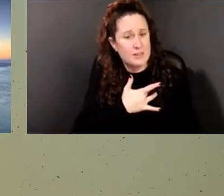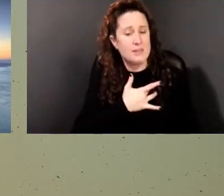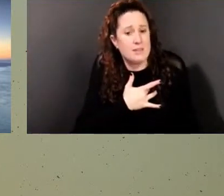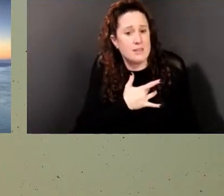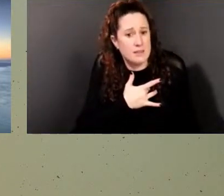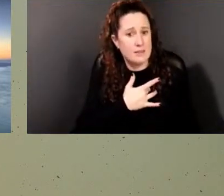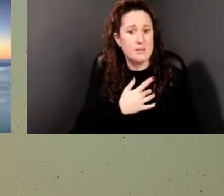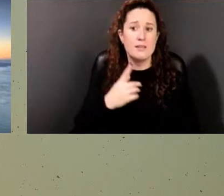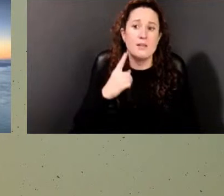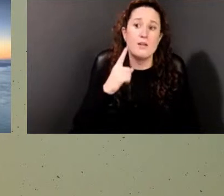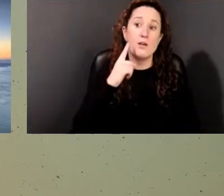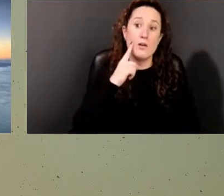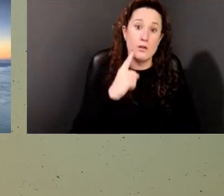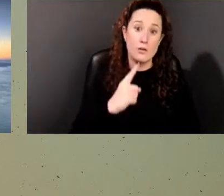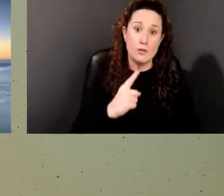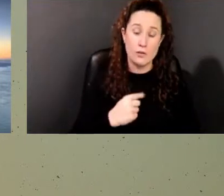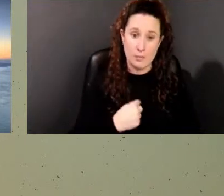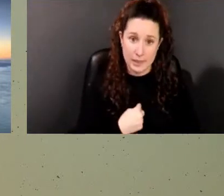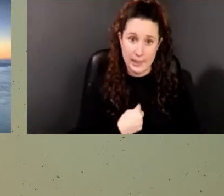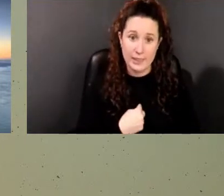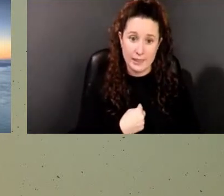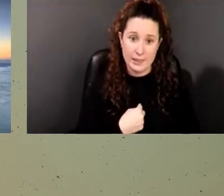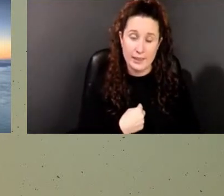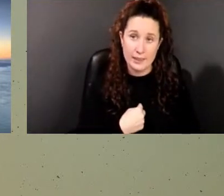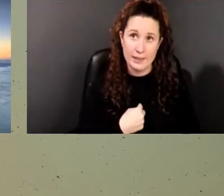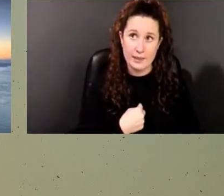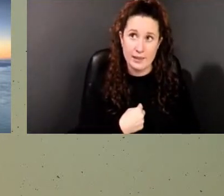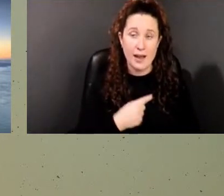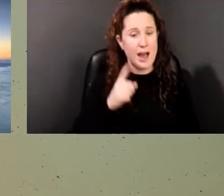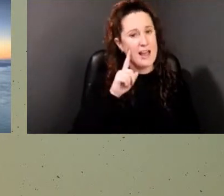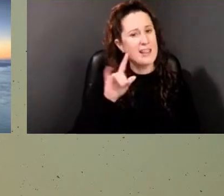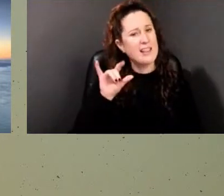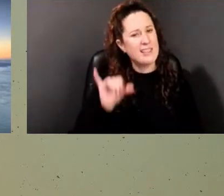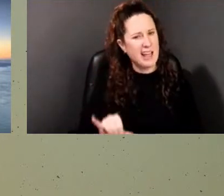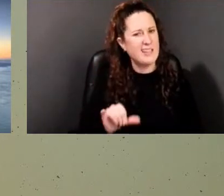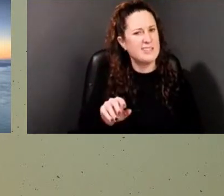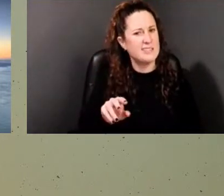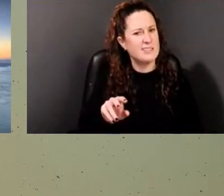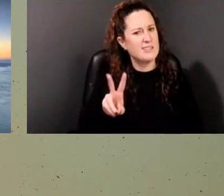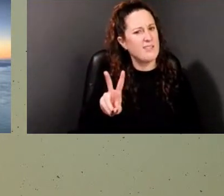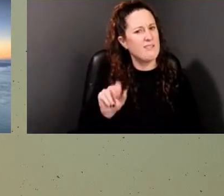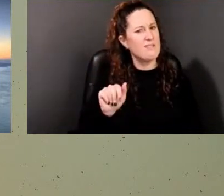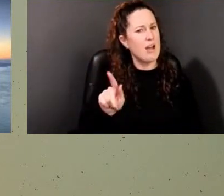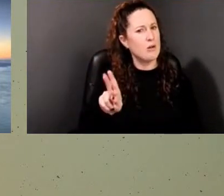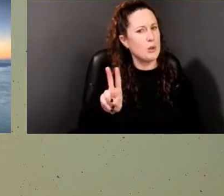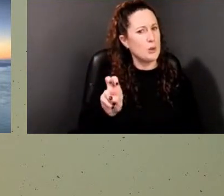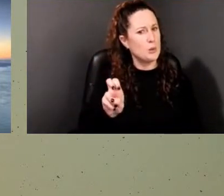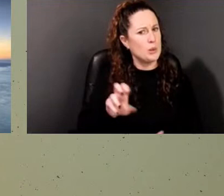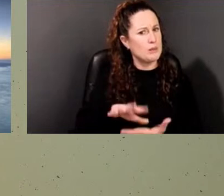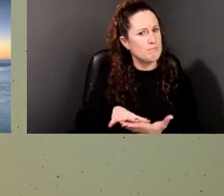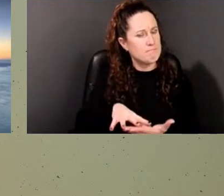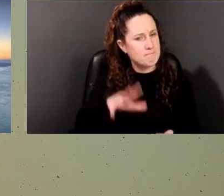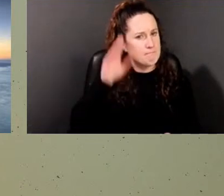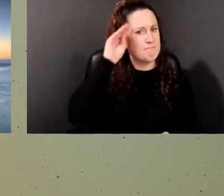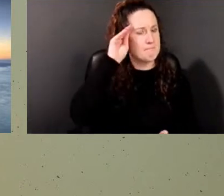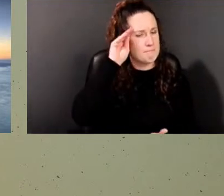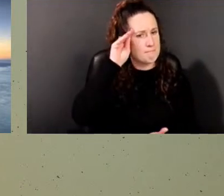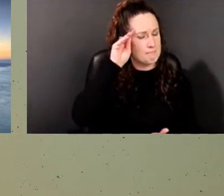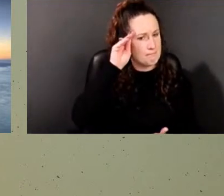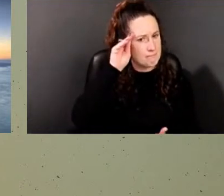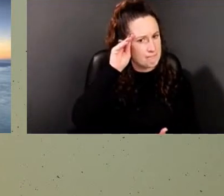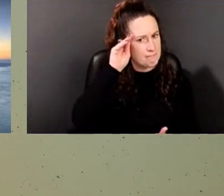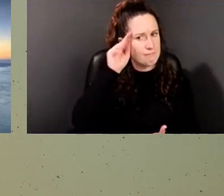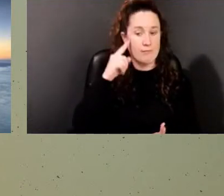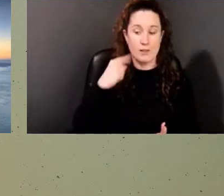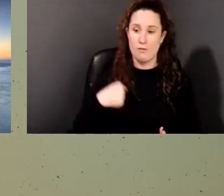for me, I think that's the value, right? You know, part of our securing